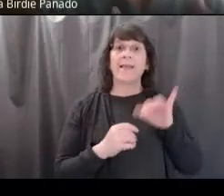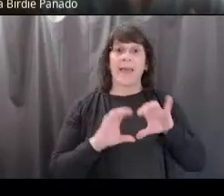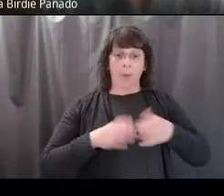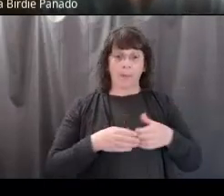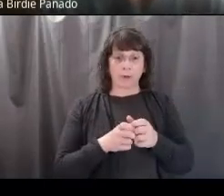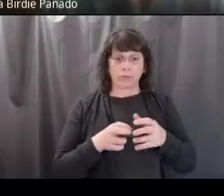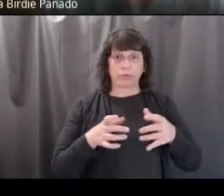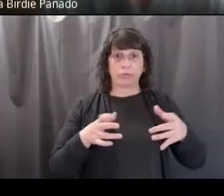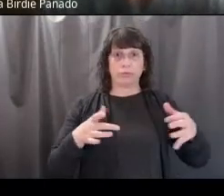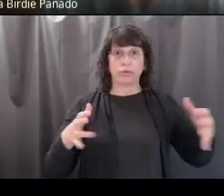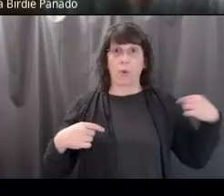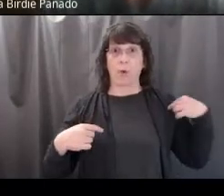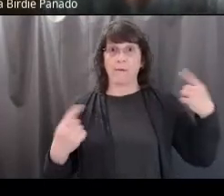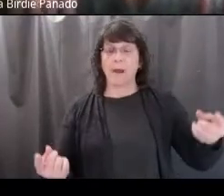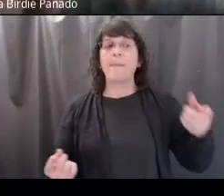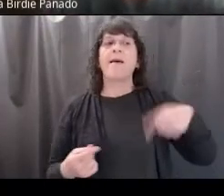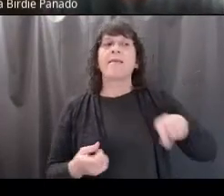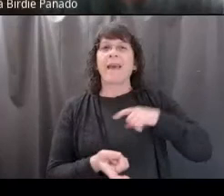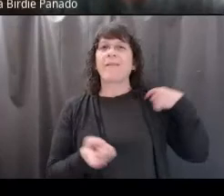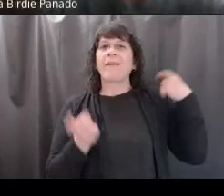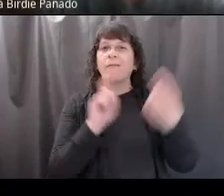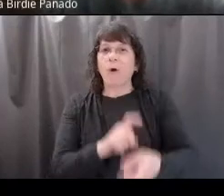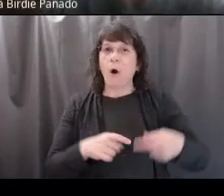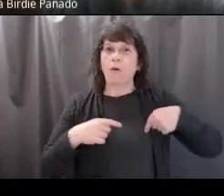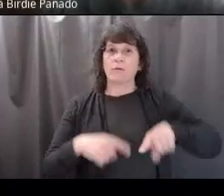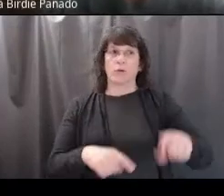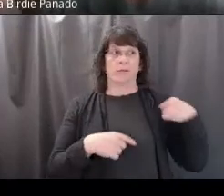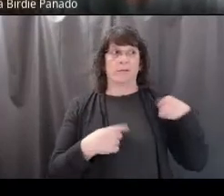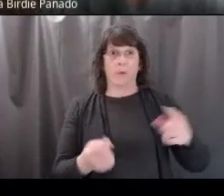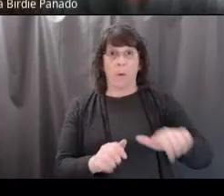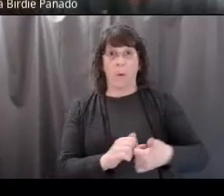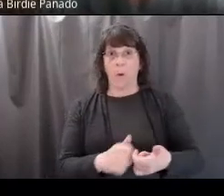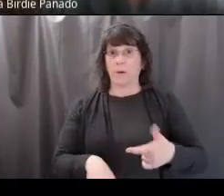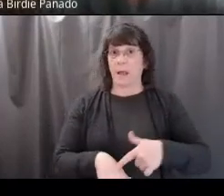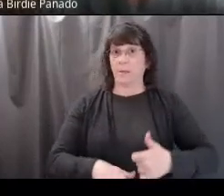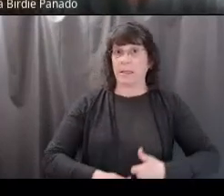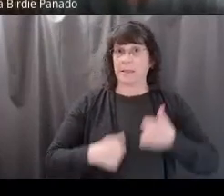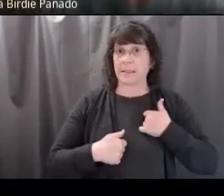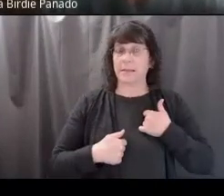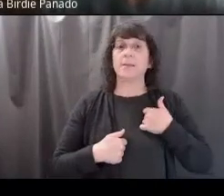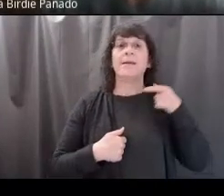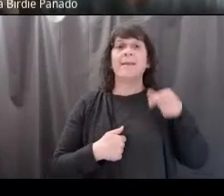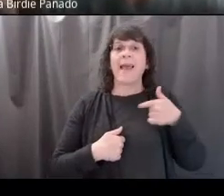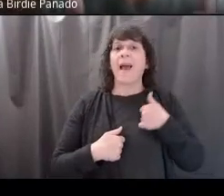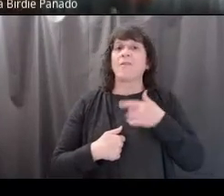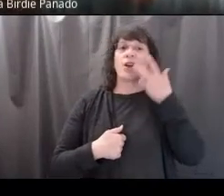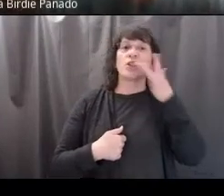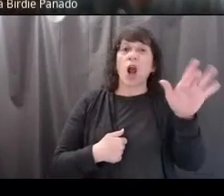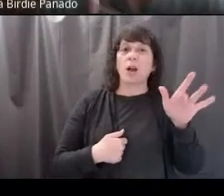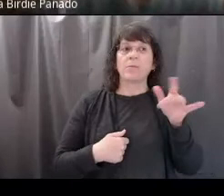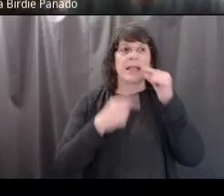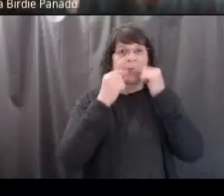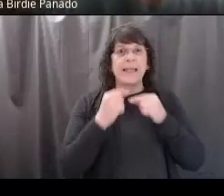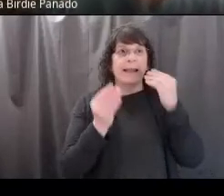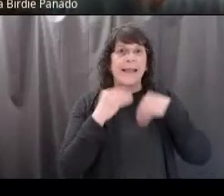and they have evolved throughout their time of existence to have very sharp teeth to eat elk,